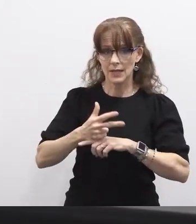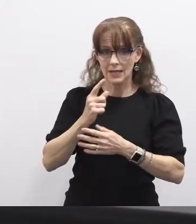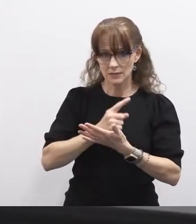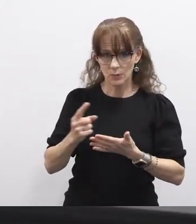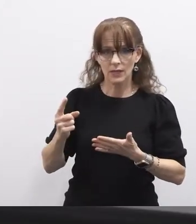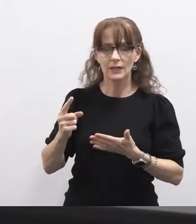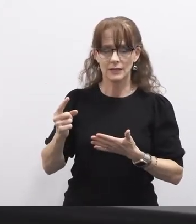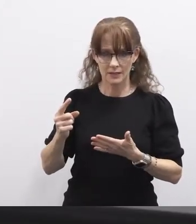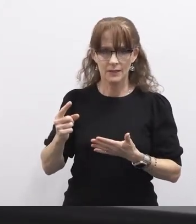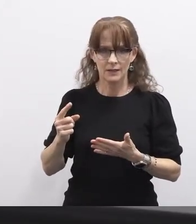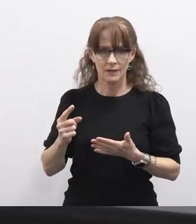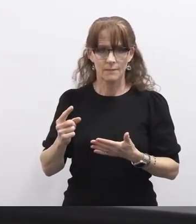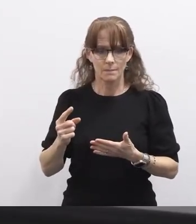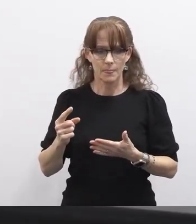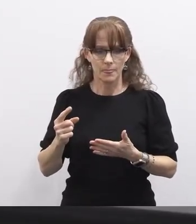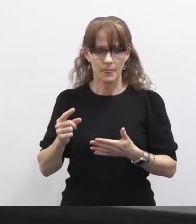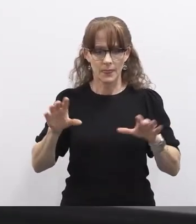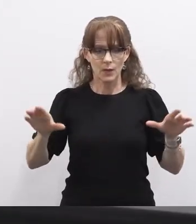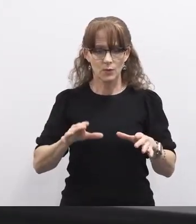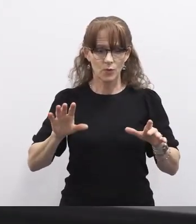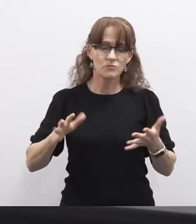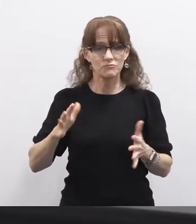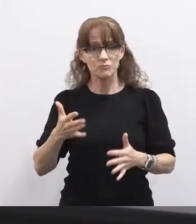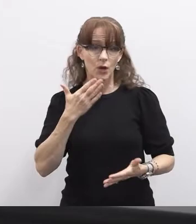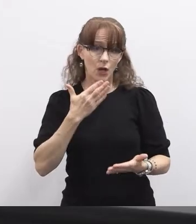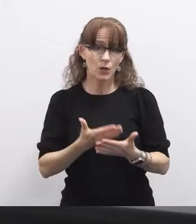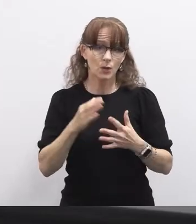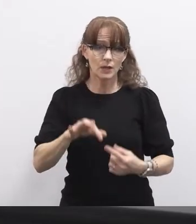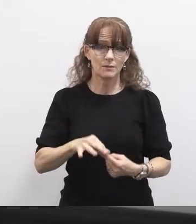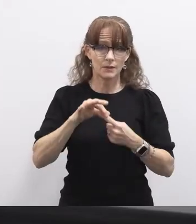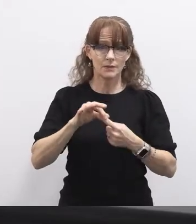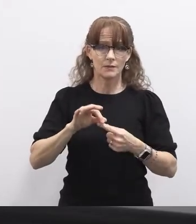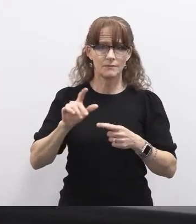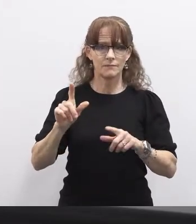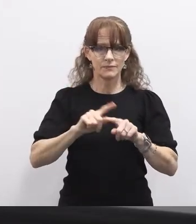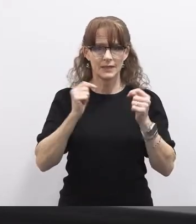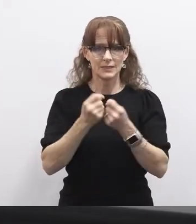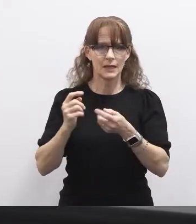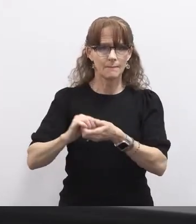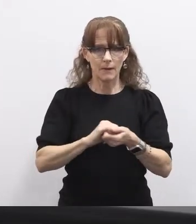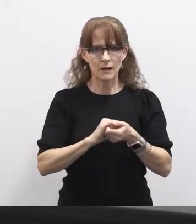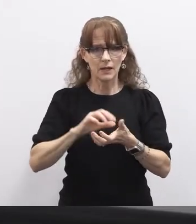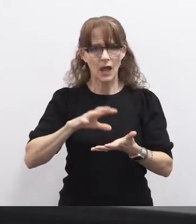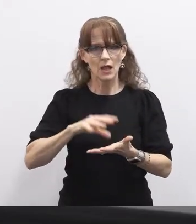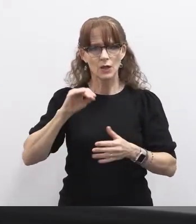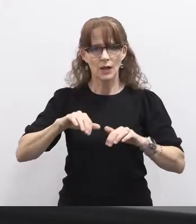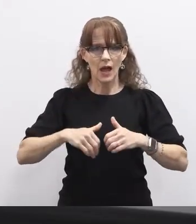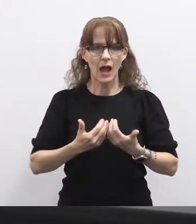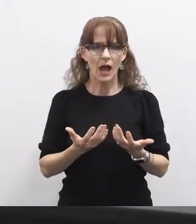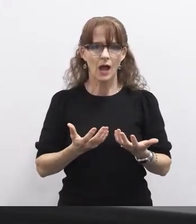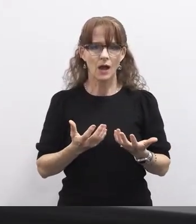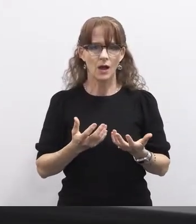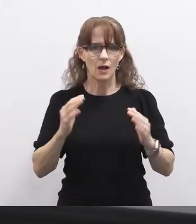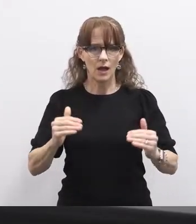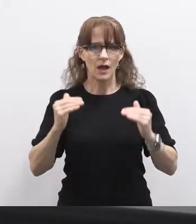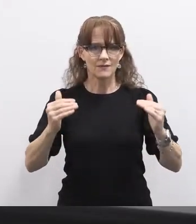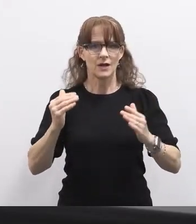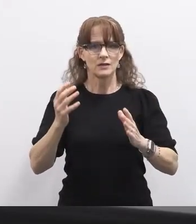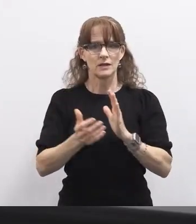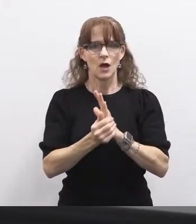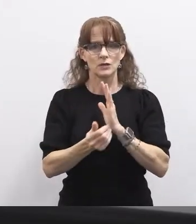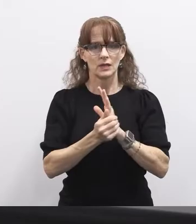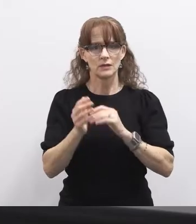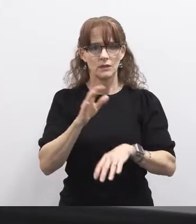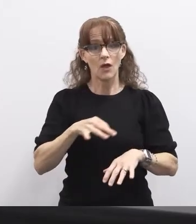week, and we're doing pretty good, especially with team bonding skills and learning how to advance our skills as well